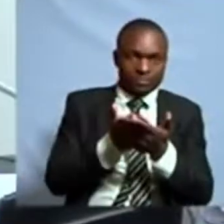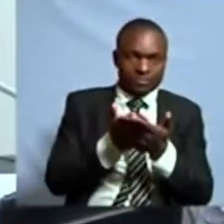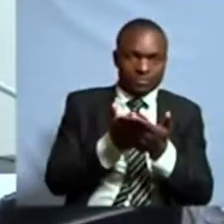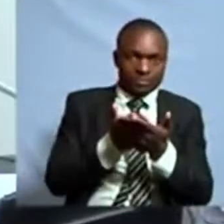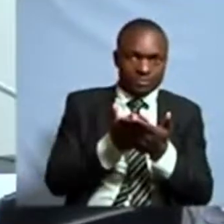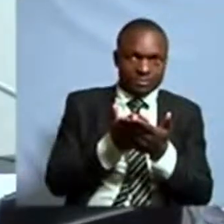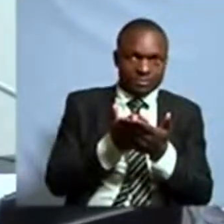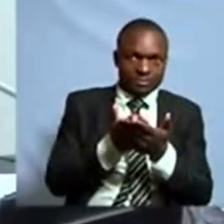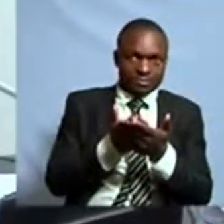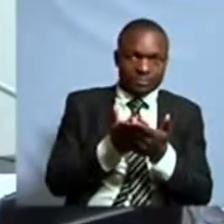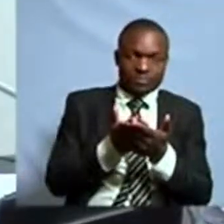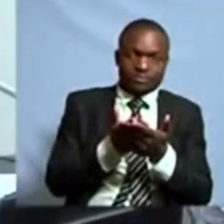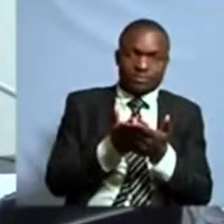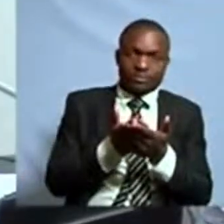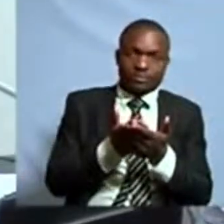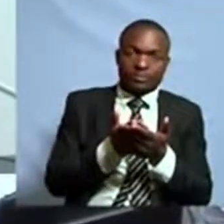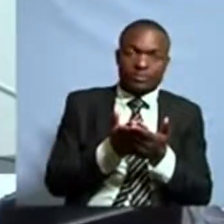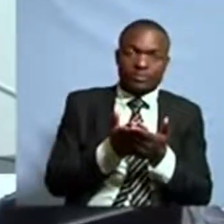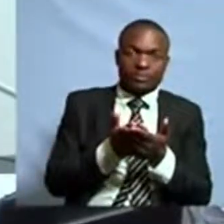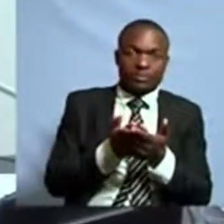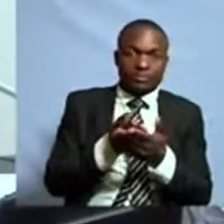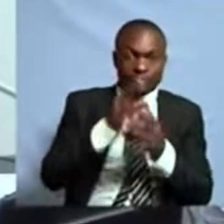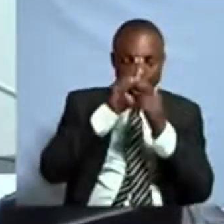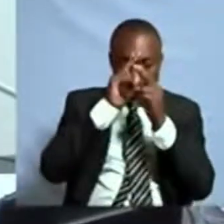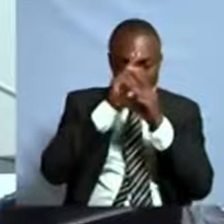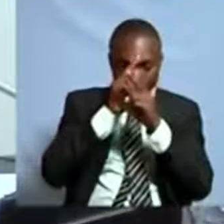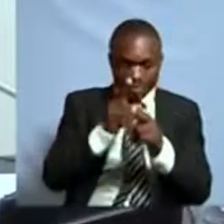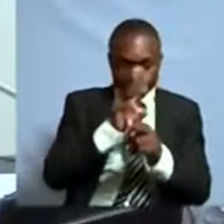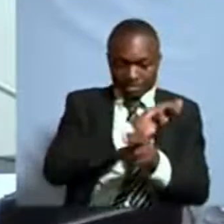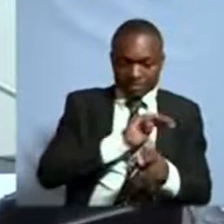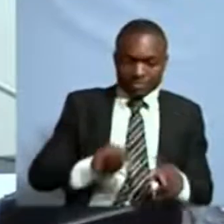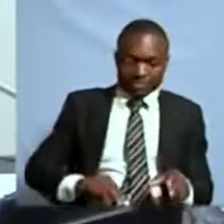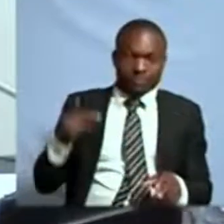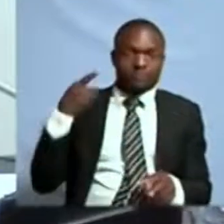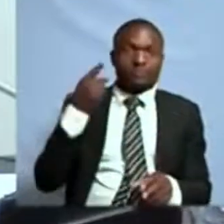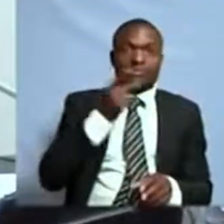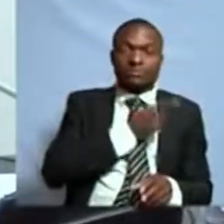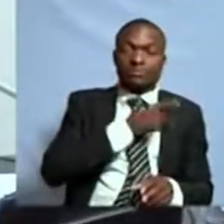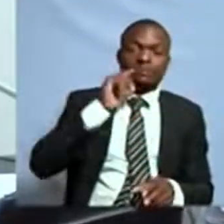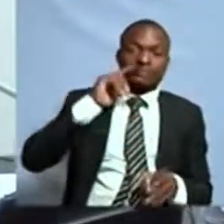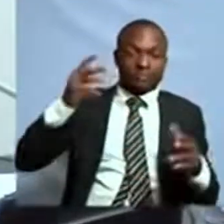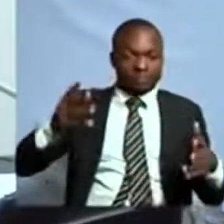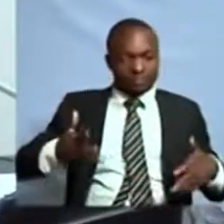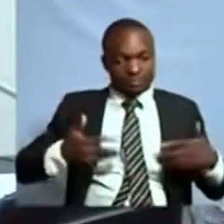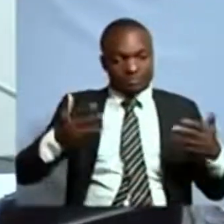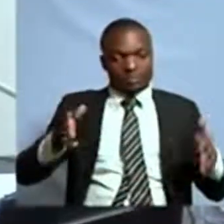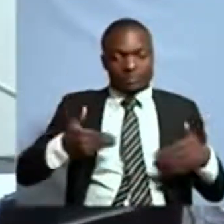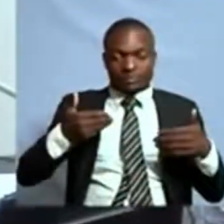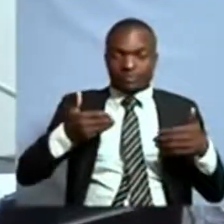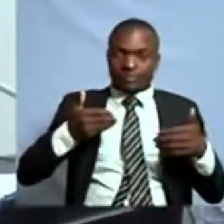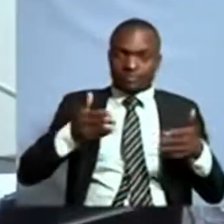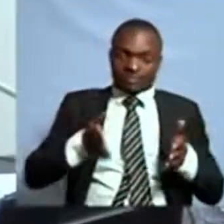though it was very insightful, and honorable members should be happy to make follow-up